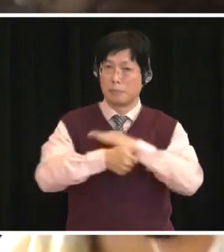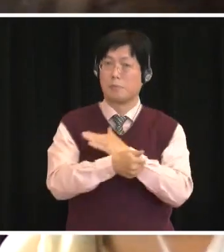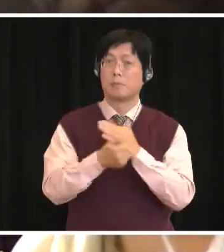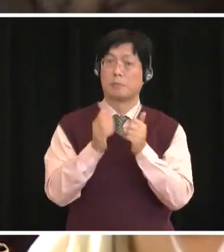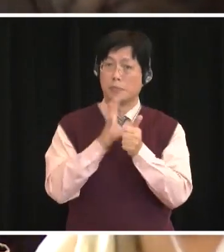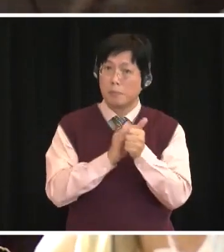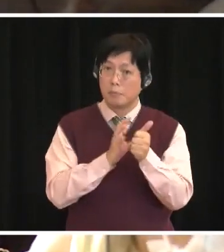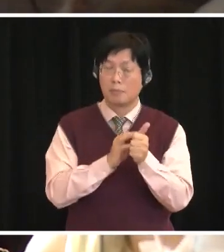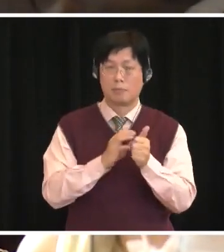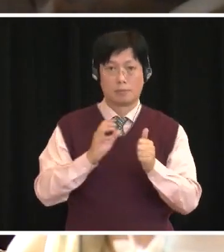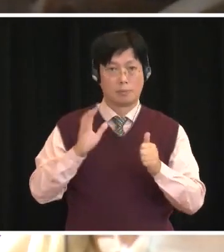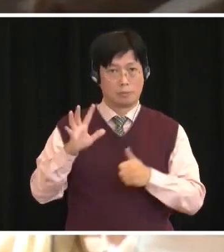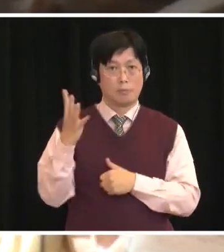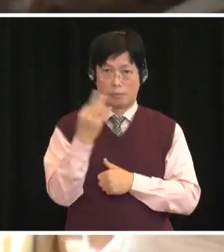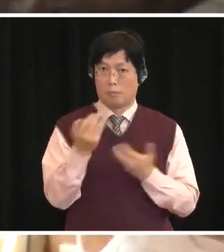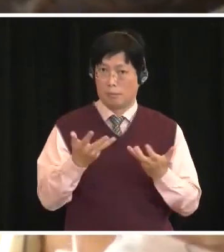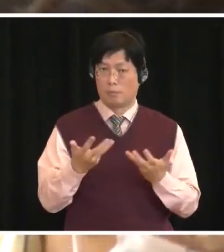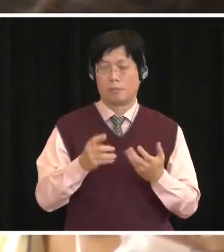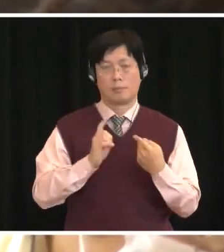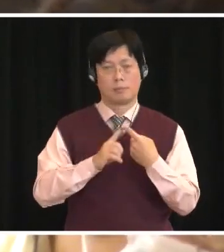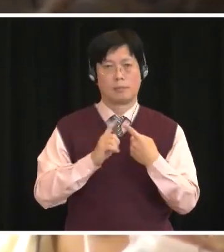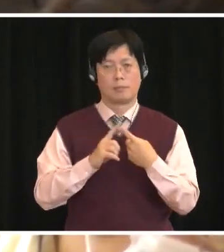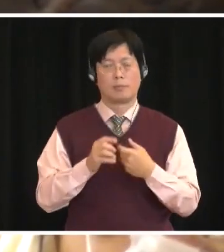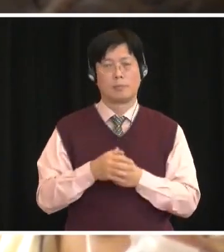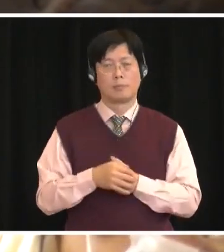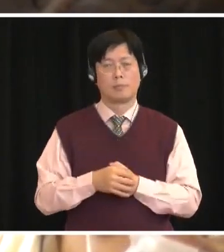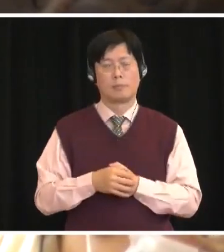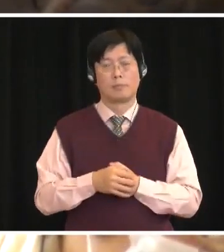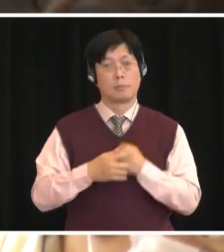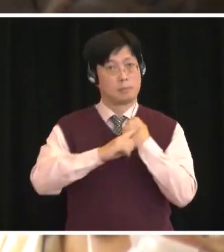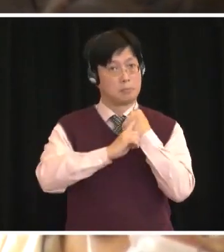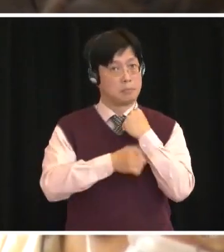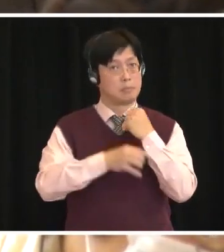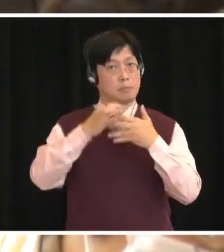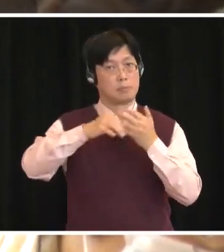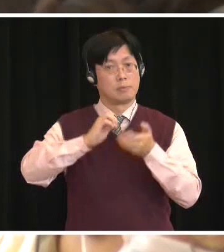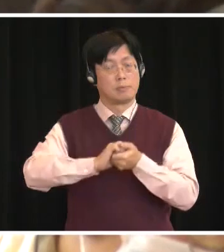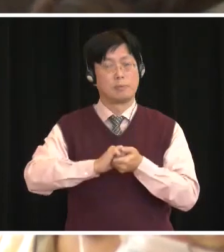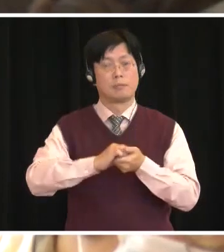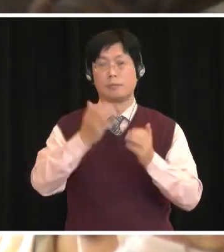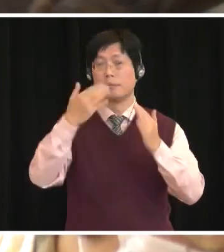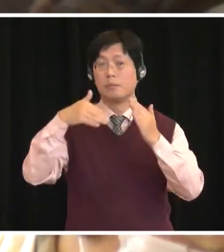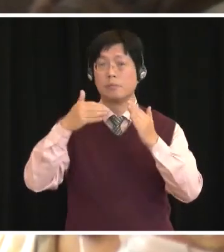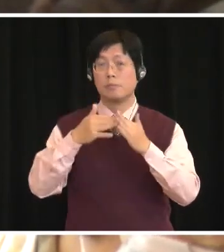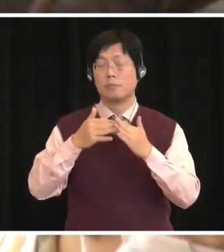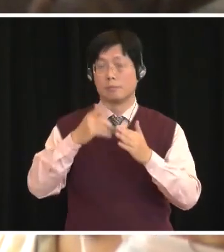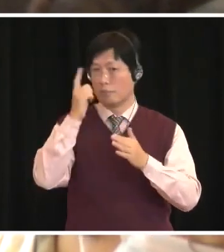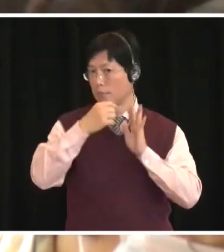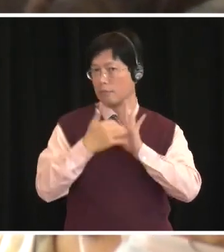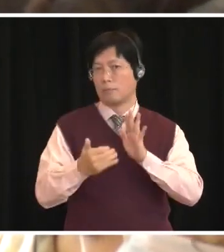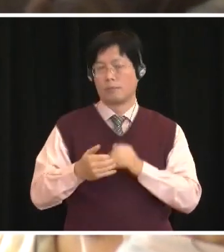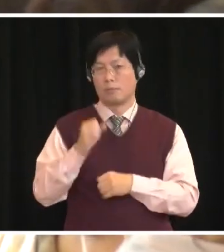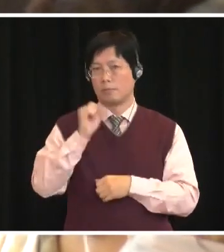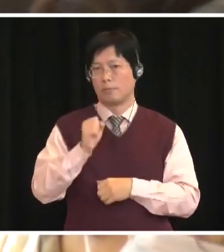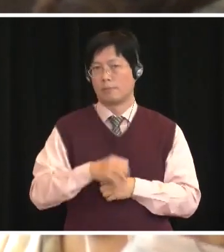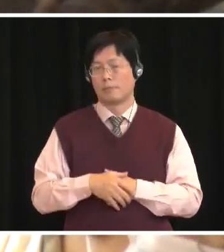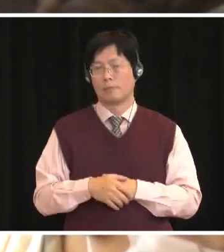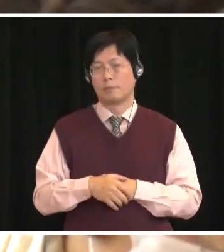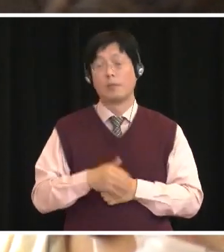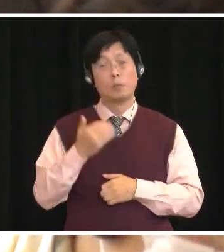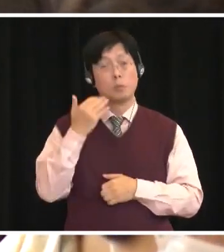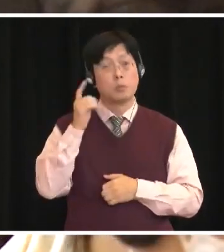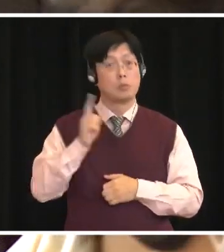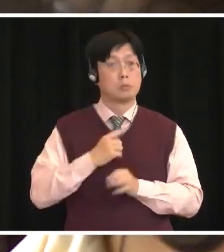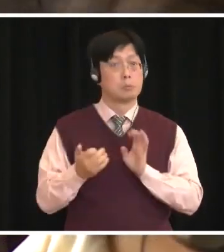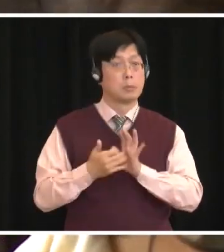be special cases, that the timing can be very flexible for them to submit the application. And